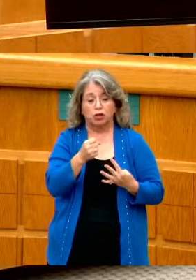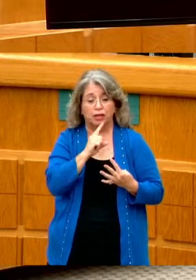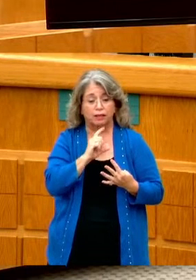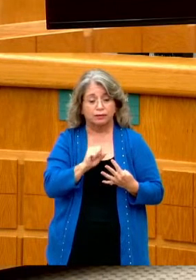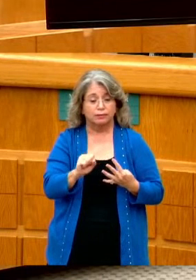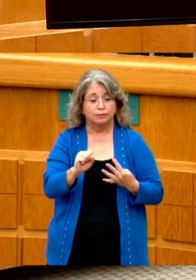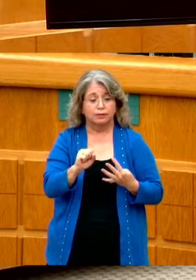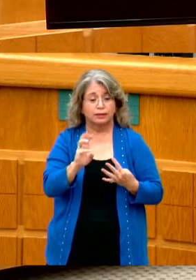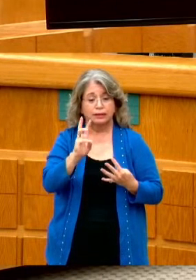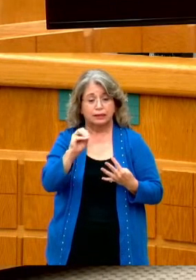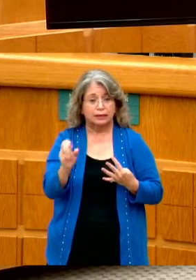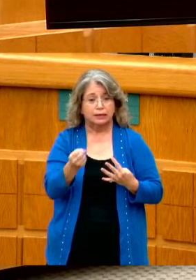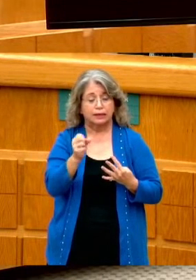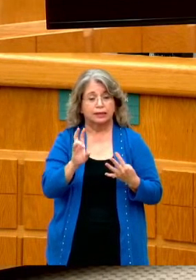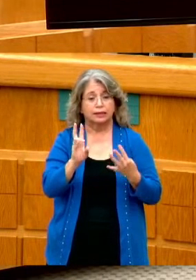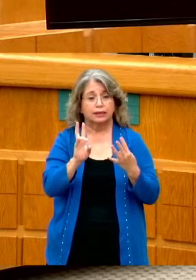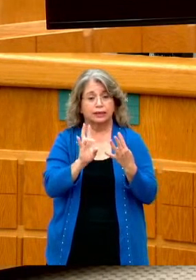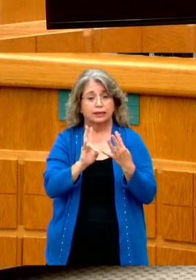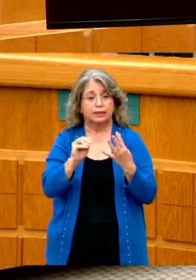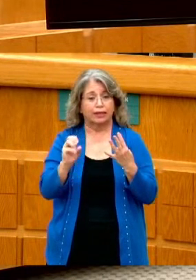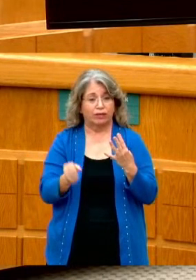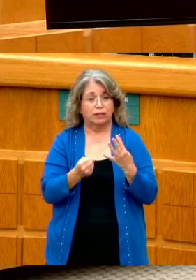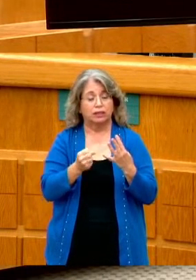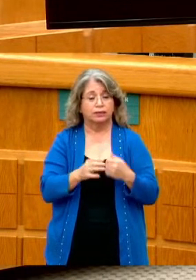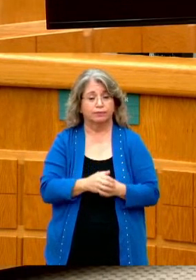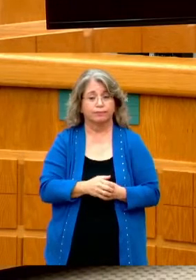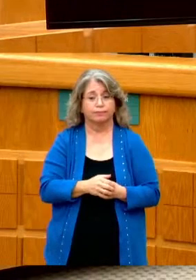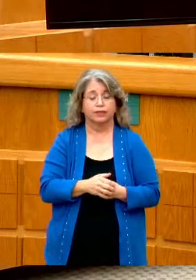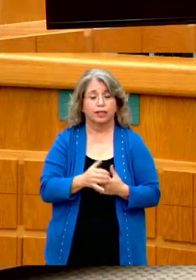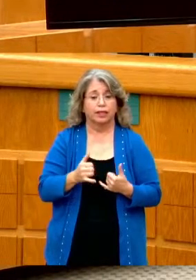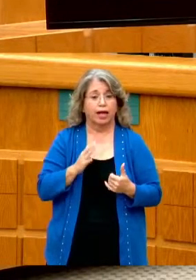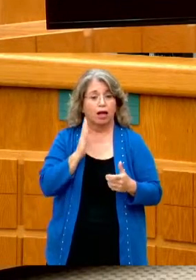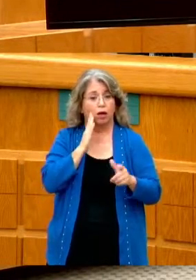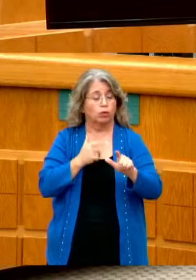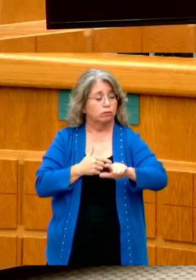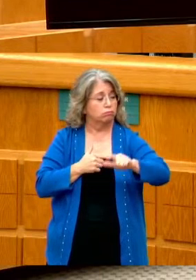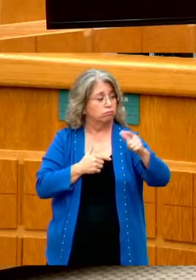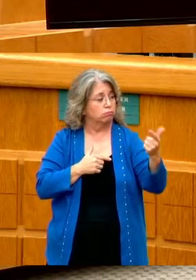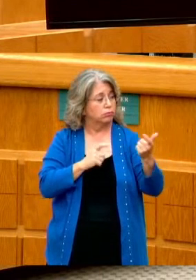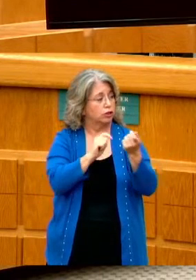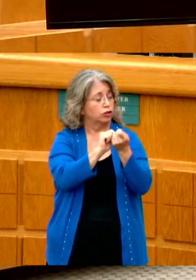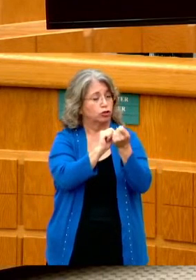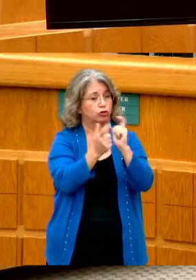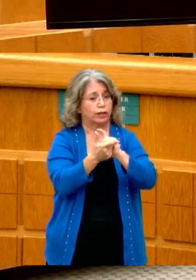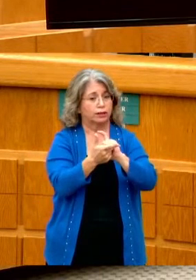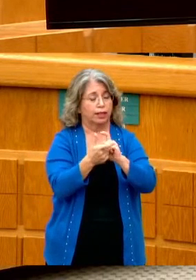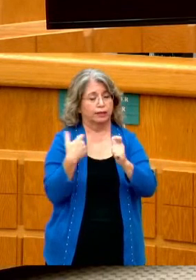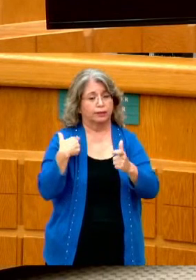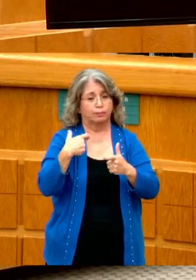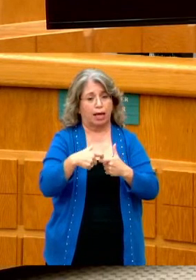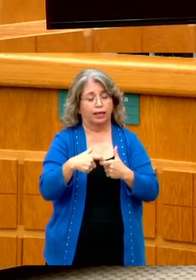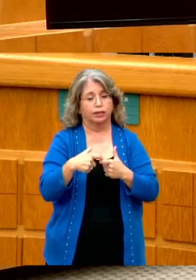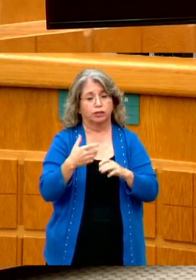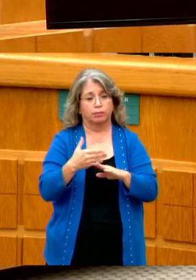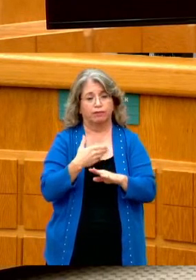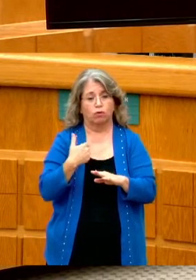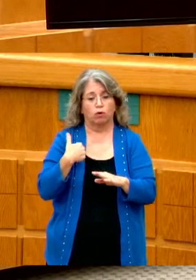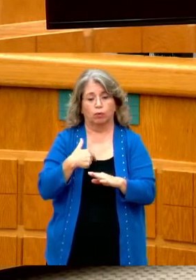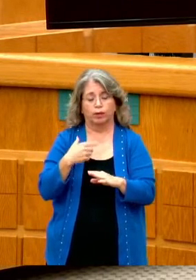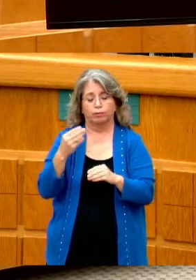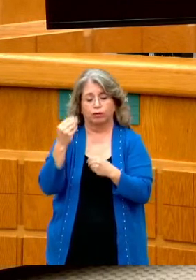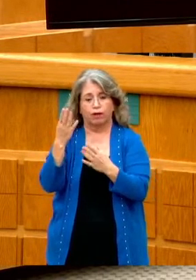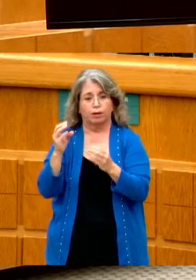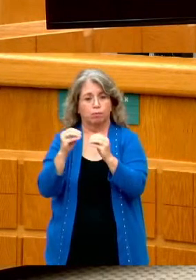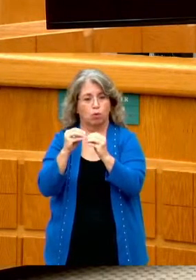their 70s. I will now turn it over to Gabby, who will translate before we move into a public health update. Thank